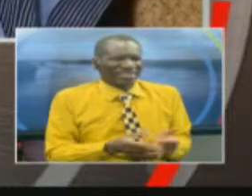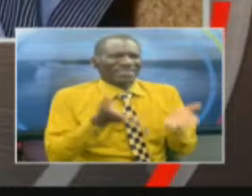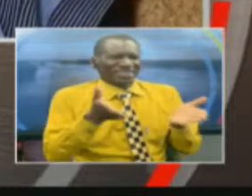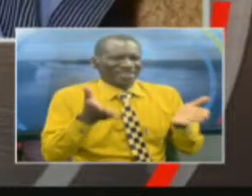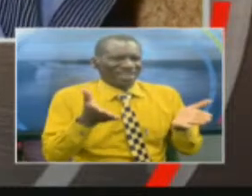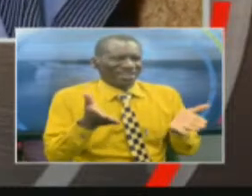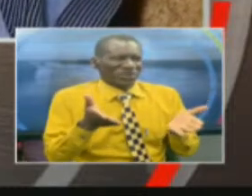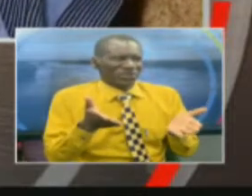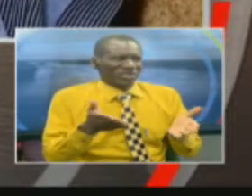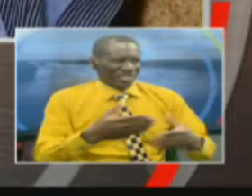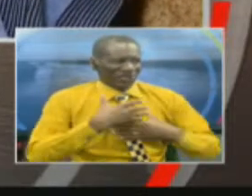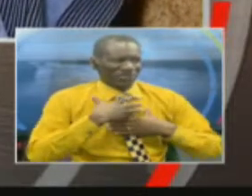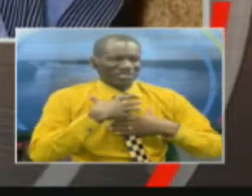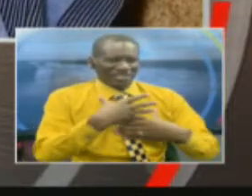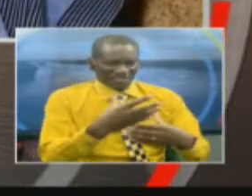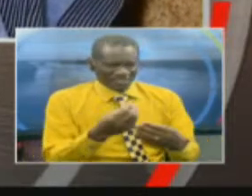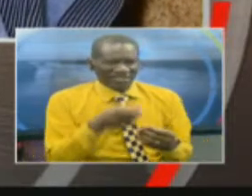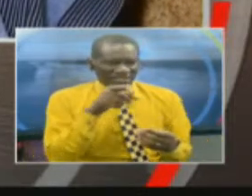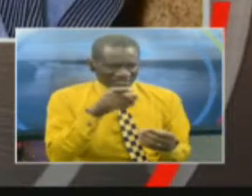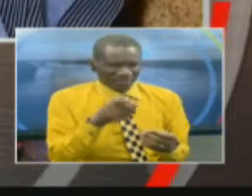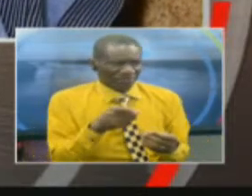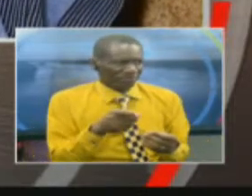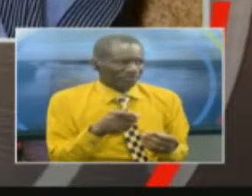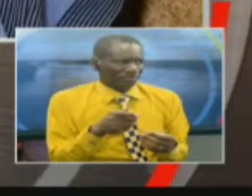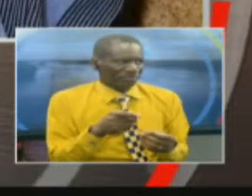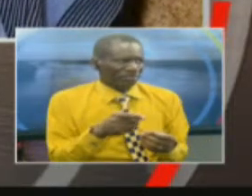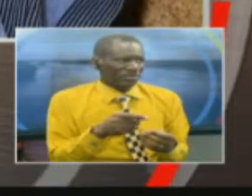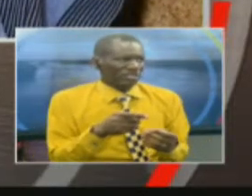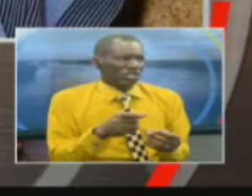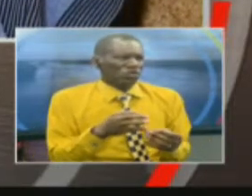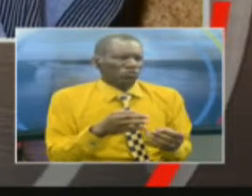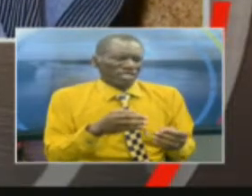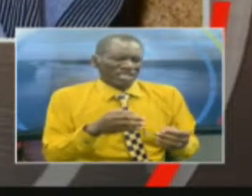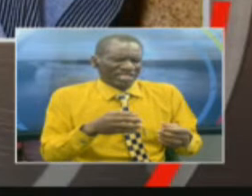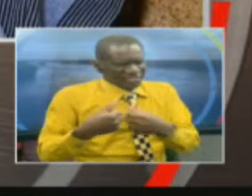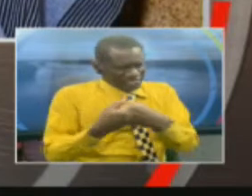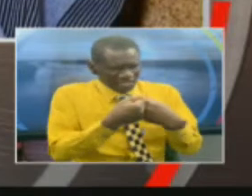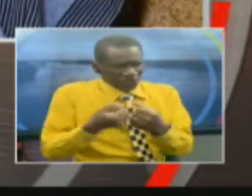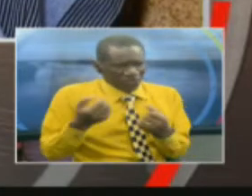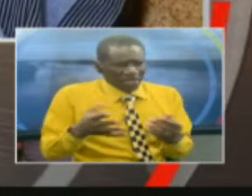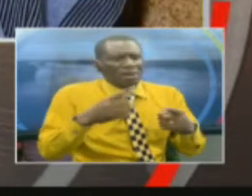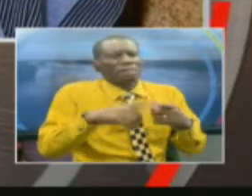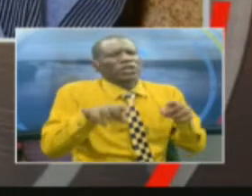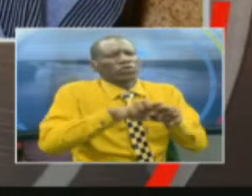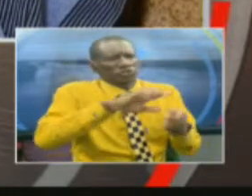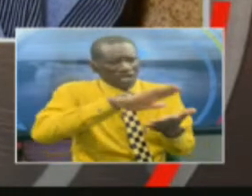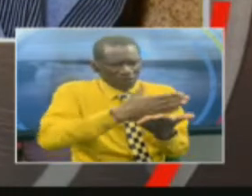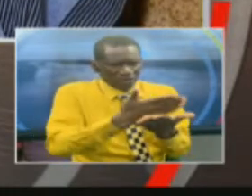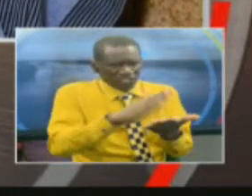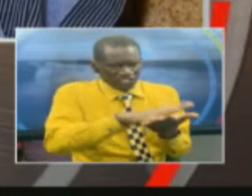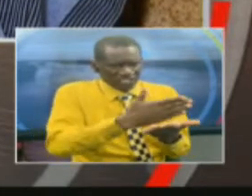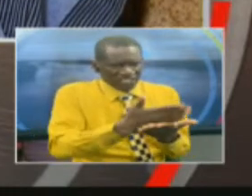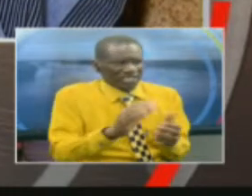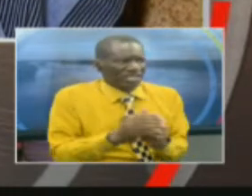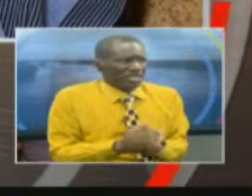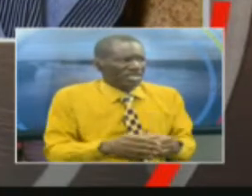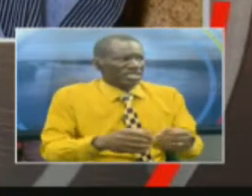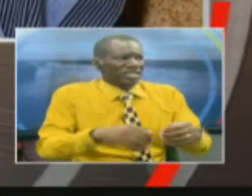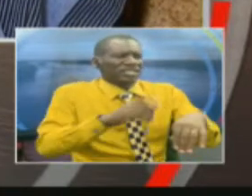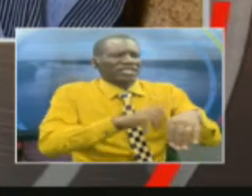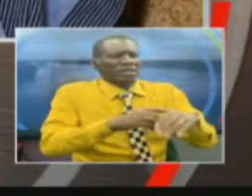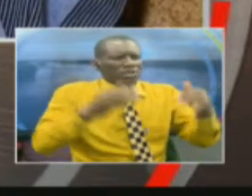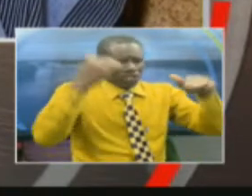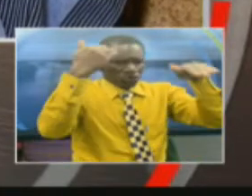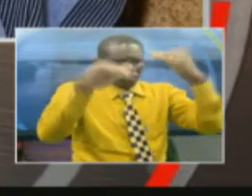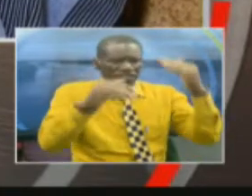Very interesting. Maybe just going back a bit, although I know she will share. Back in campus,